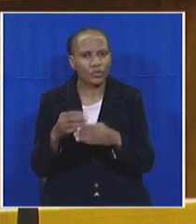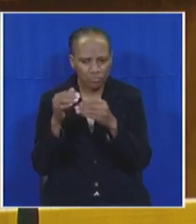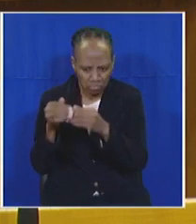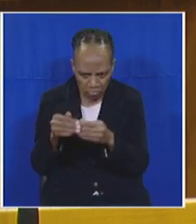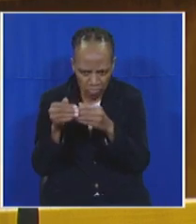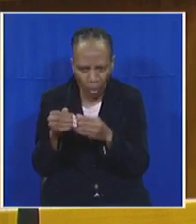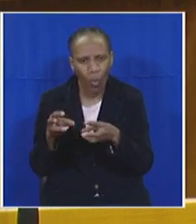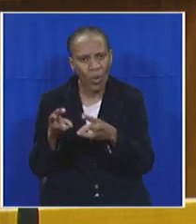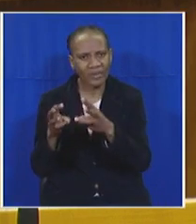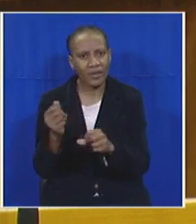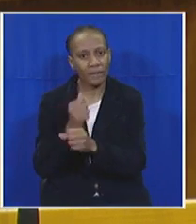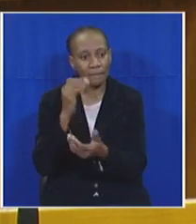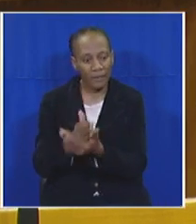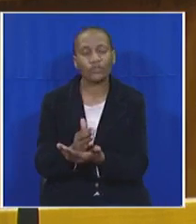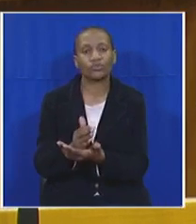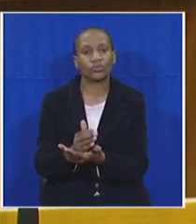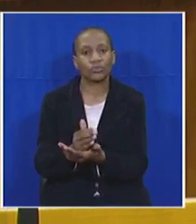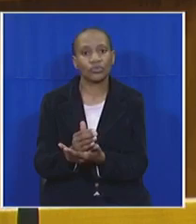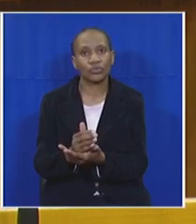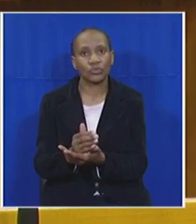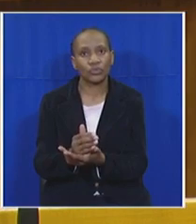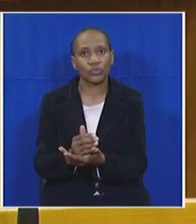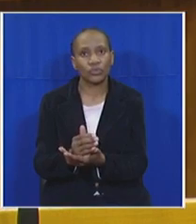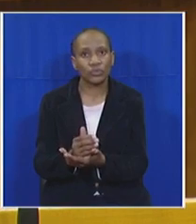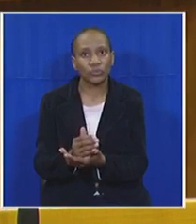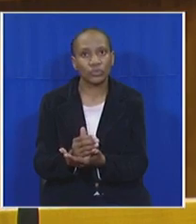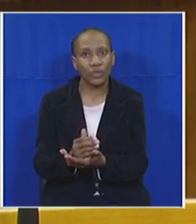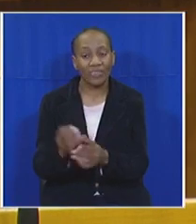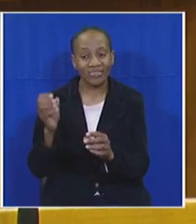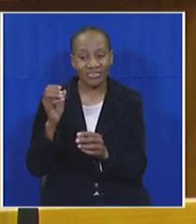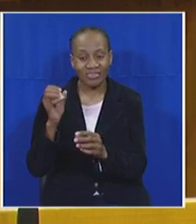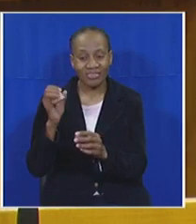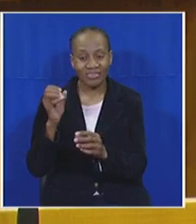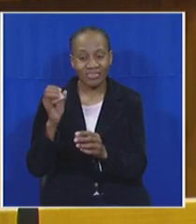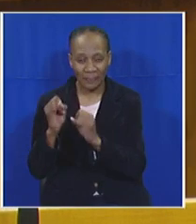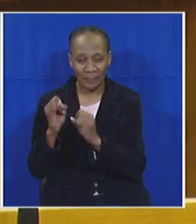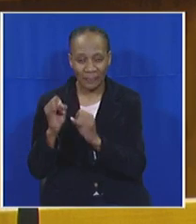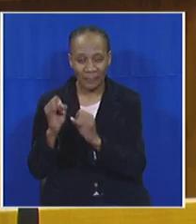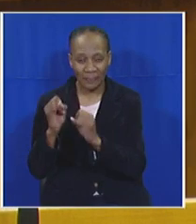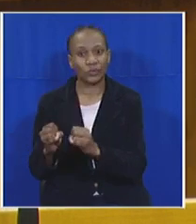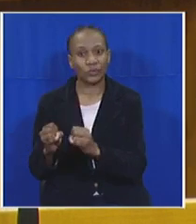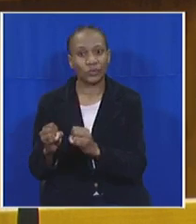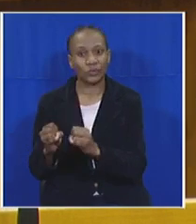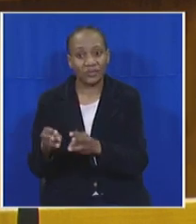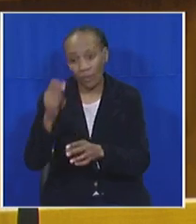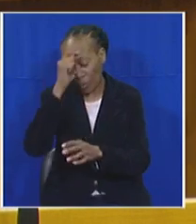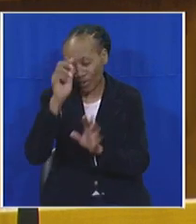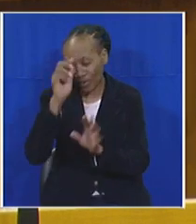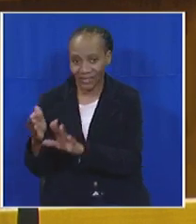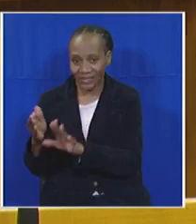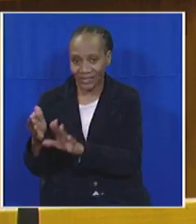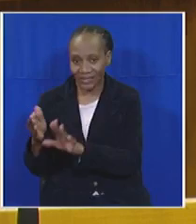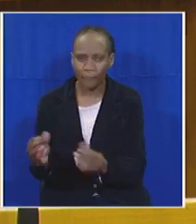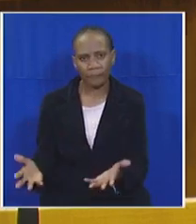practices and stamp out the malpractice that is resulting in the death of our young ones. Another challenge that